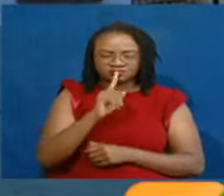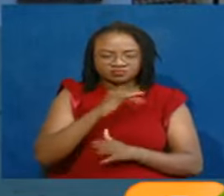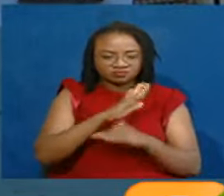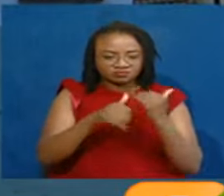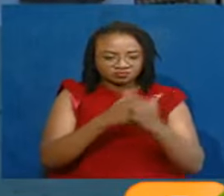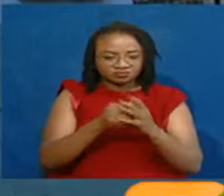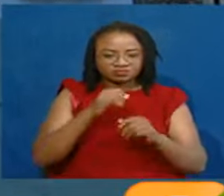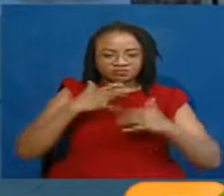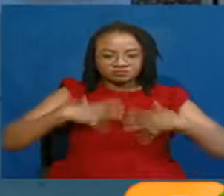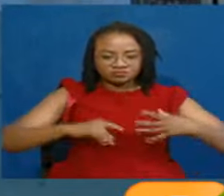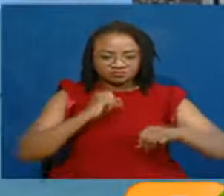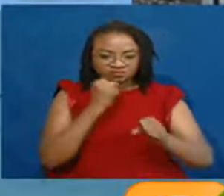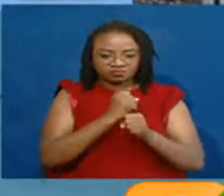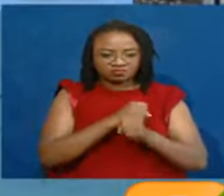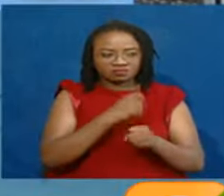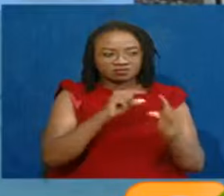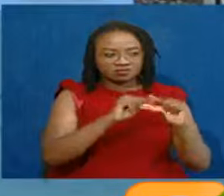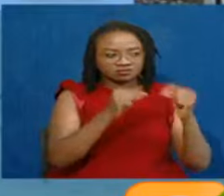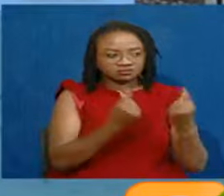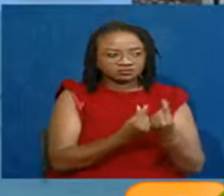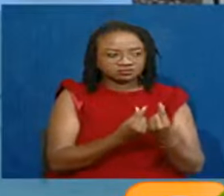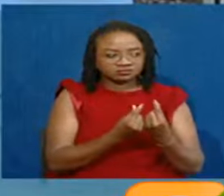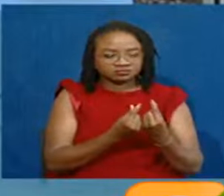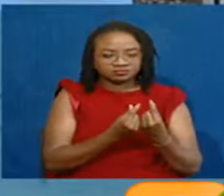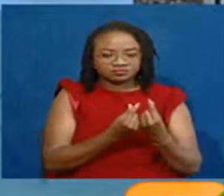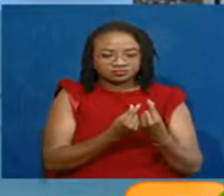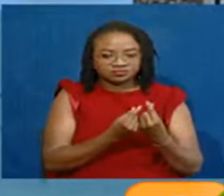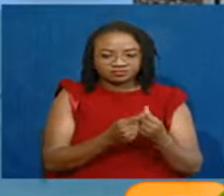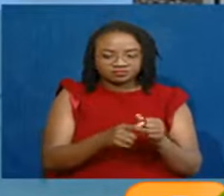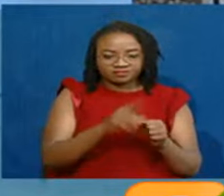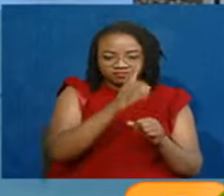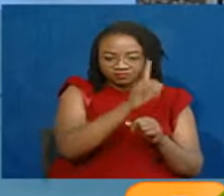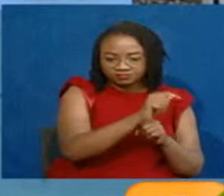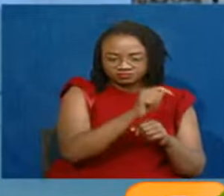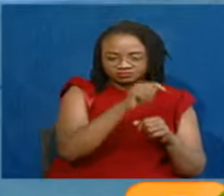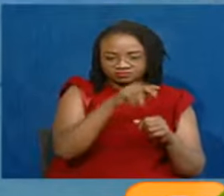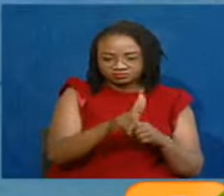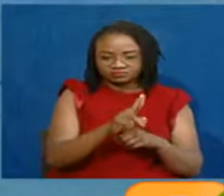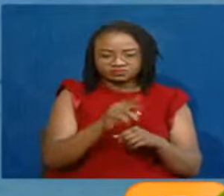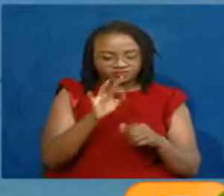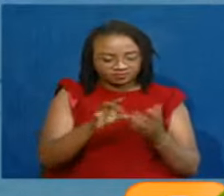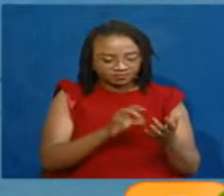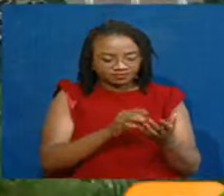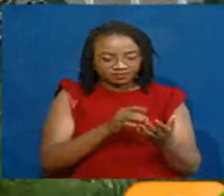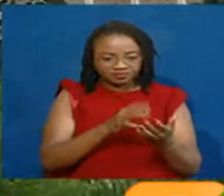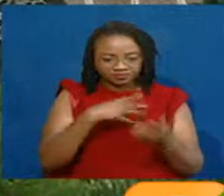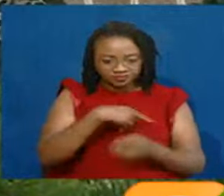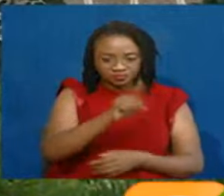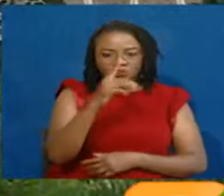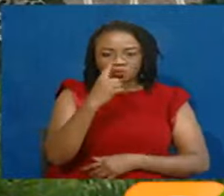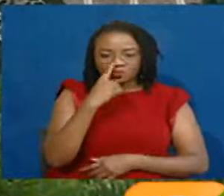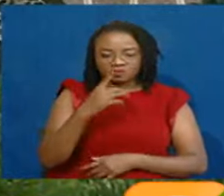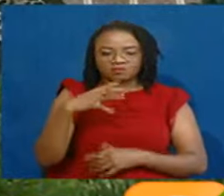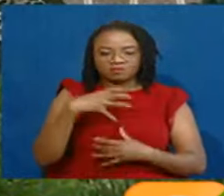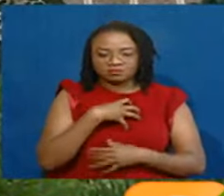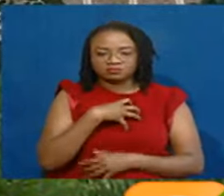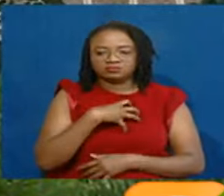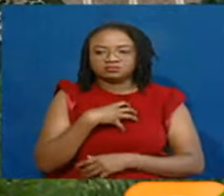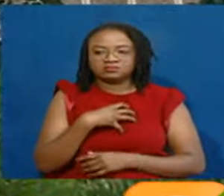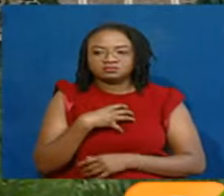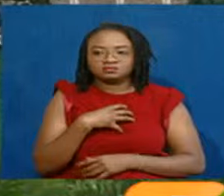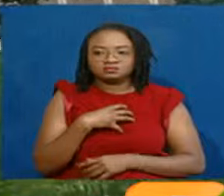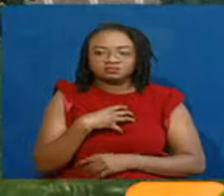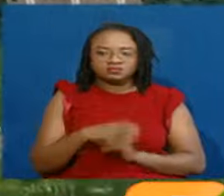groups T and U go on compulsory leave with immediate effect. Also sent home are officers in the